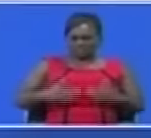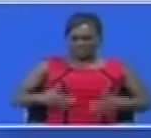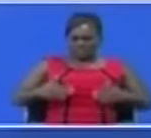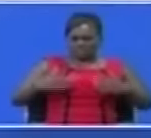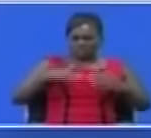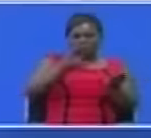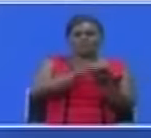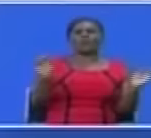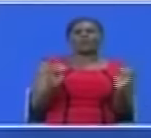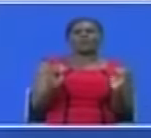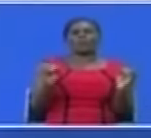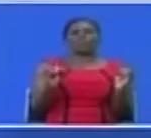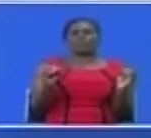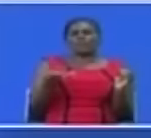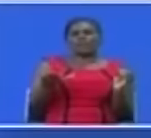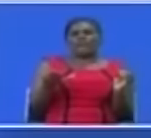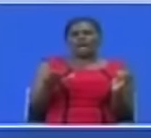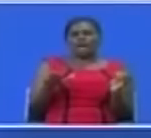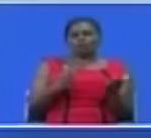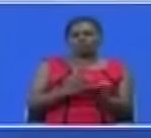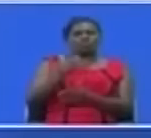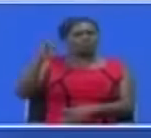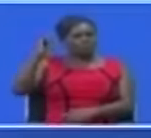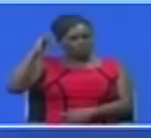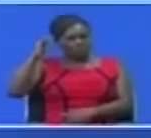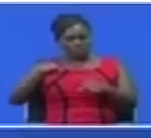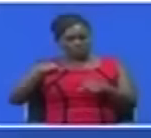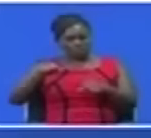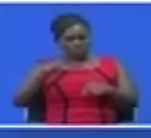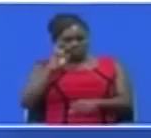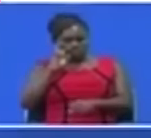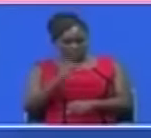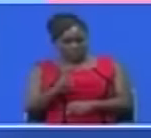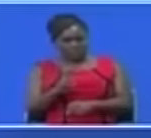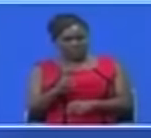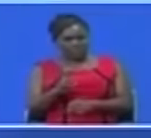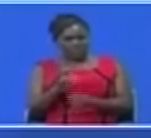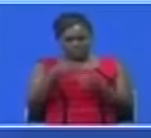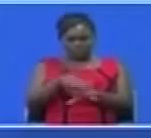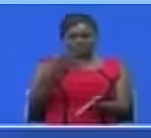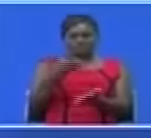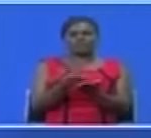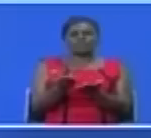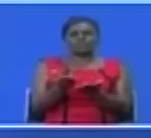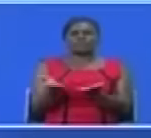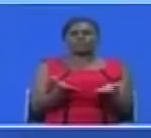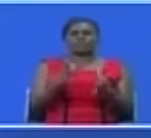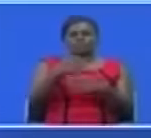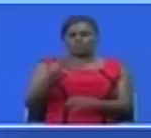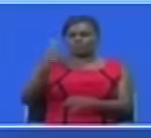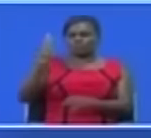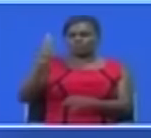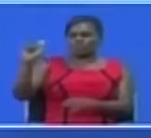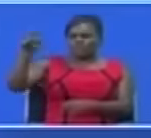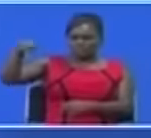any of the core banking services because they will now be offered through a mobile platform. Meanwhile, integrated financial service